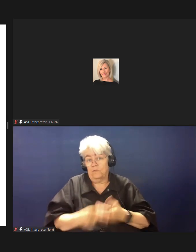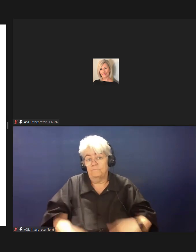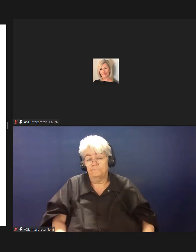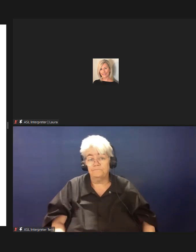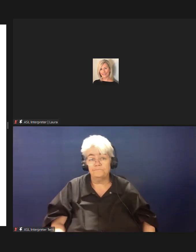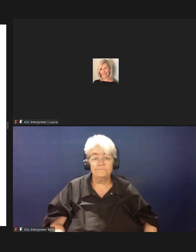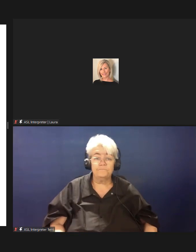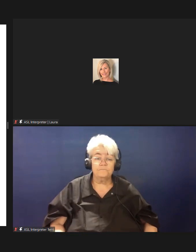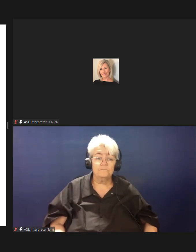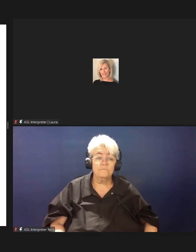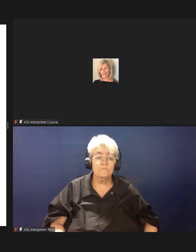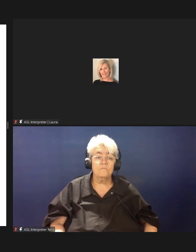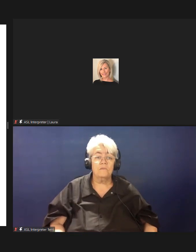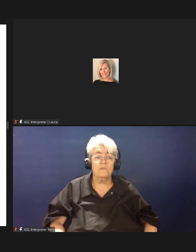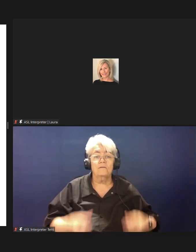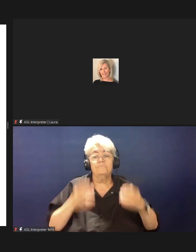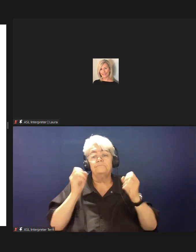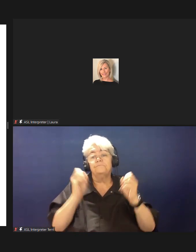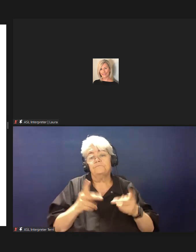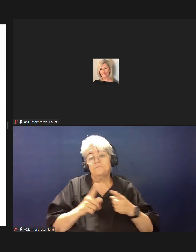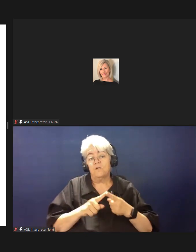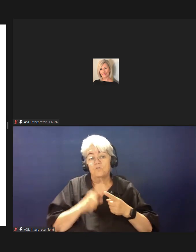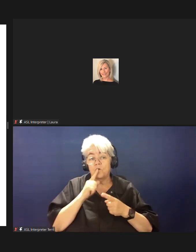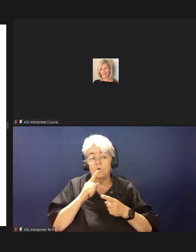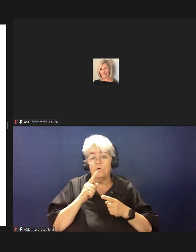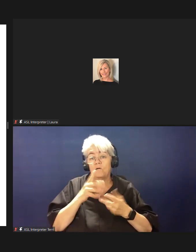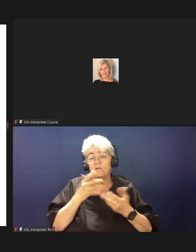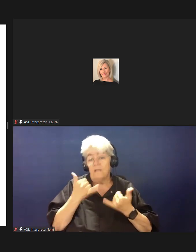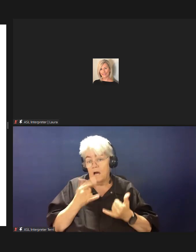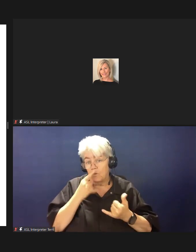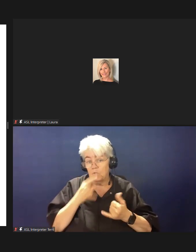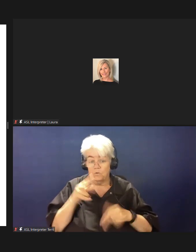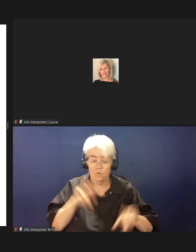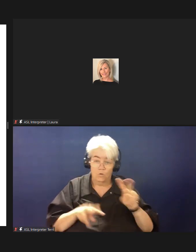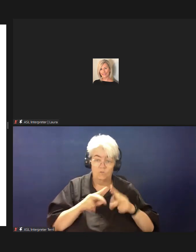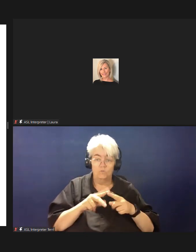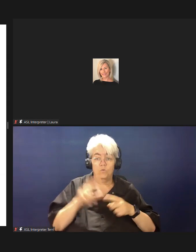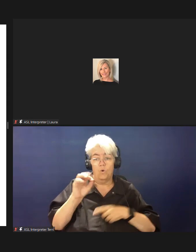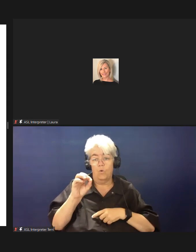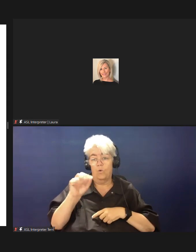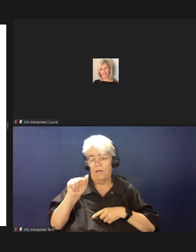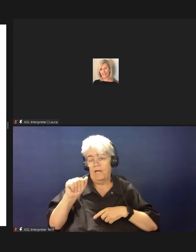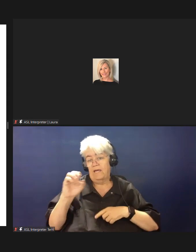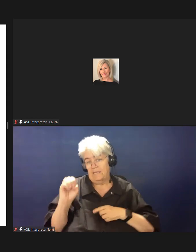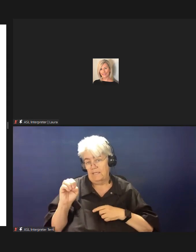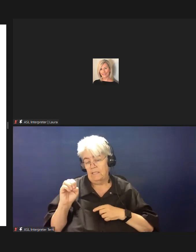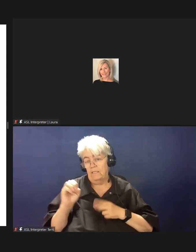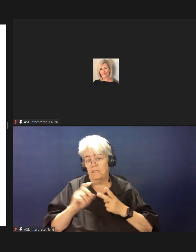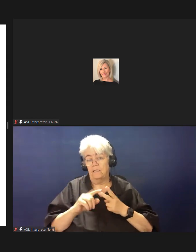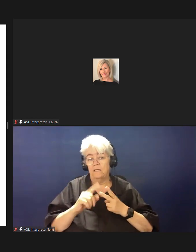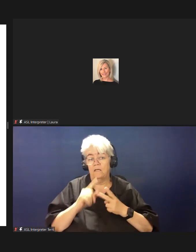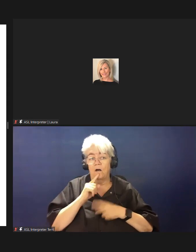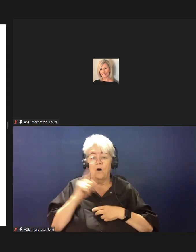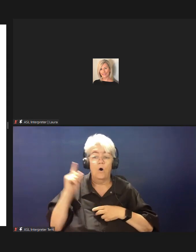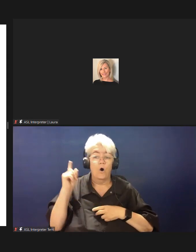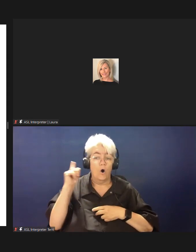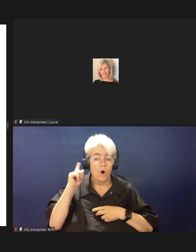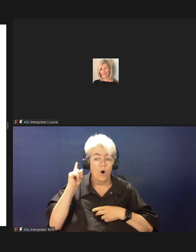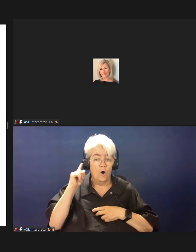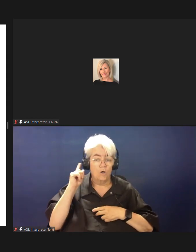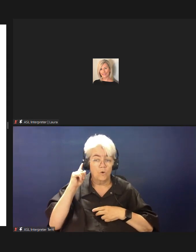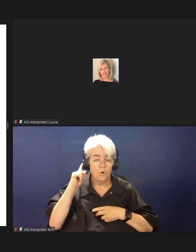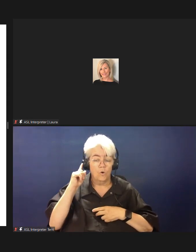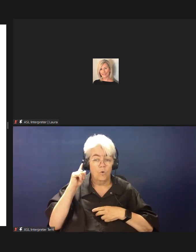right, now we're going to turn our attention to otoacoustic emissions, or OAE screening. As we've already said, this is